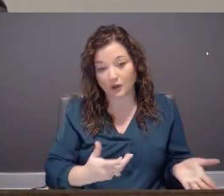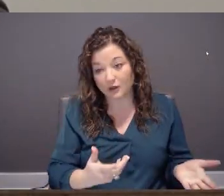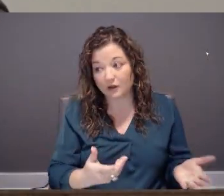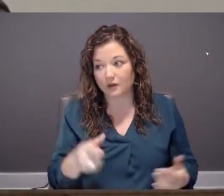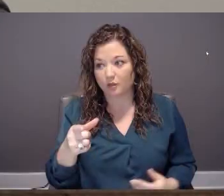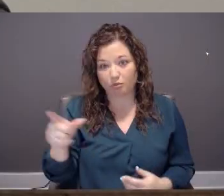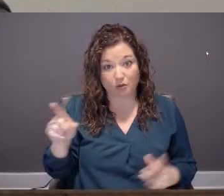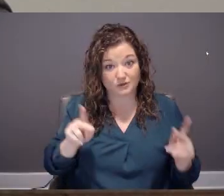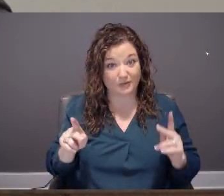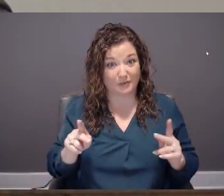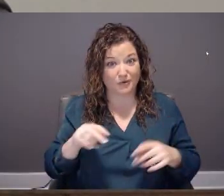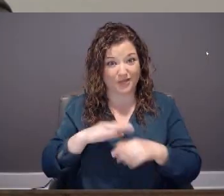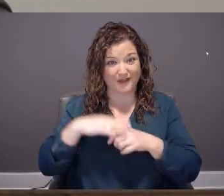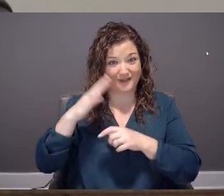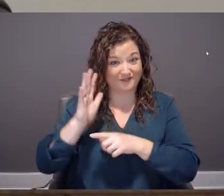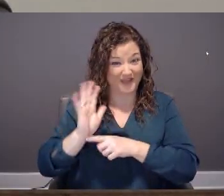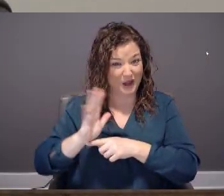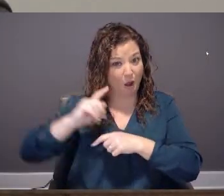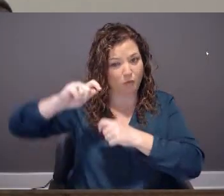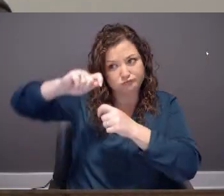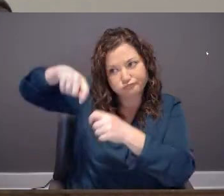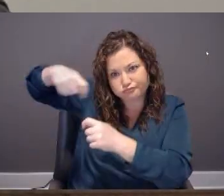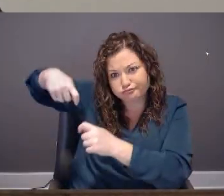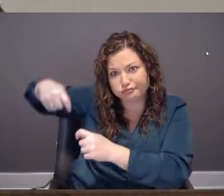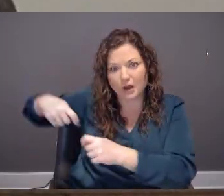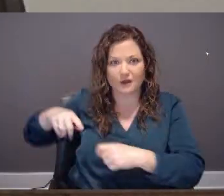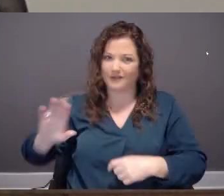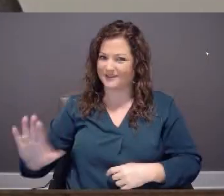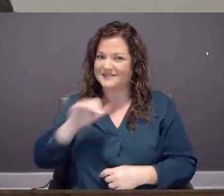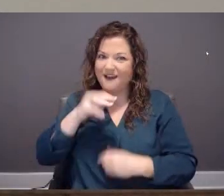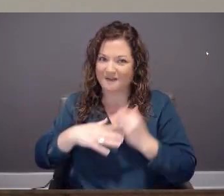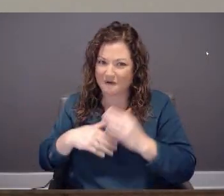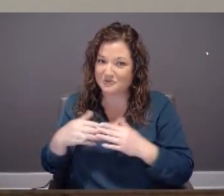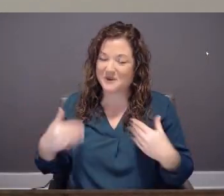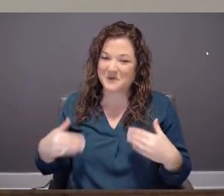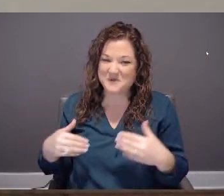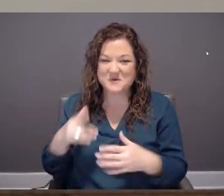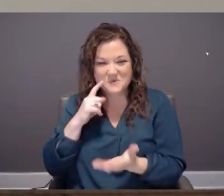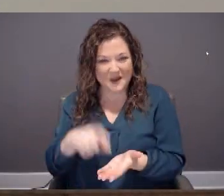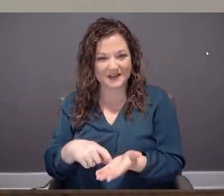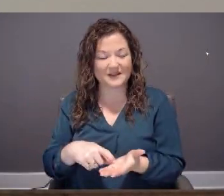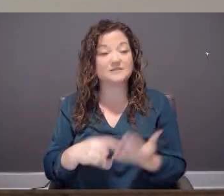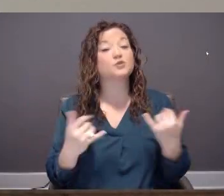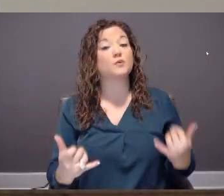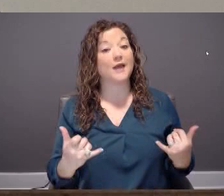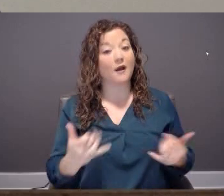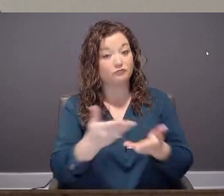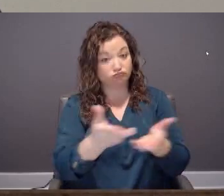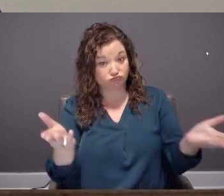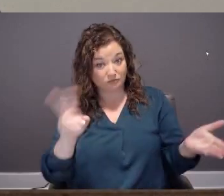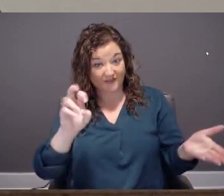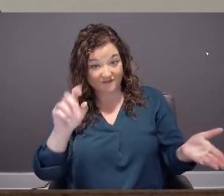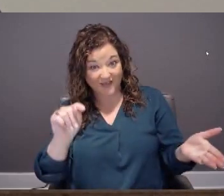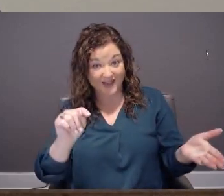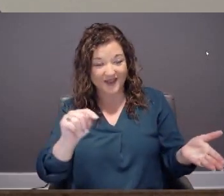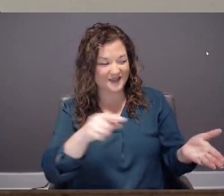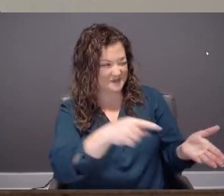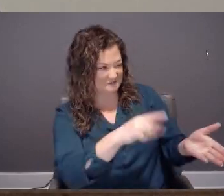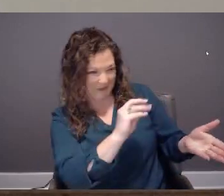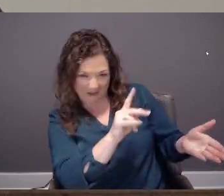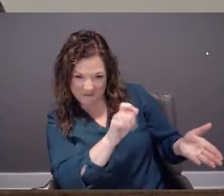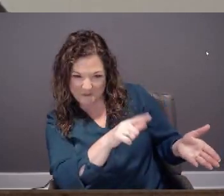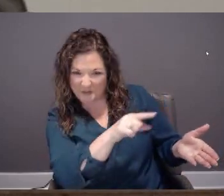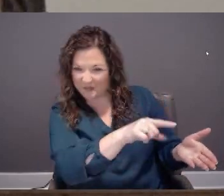stepping out of their comfort zone a little bit and being recognized. So at this time, if you're a vet, I see Michael out there. Michael's a vet too, right?